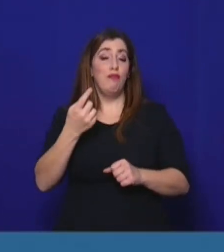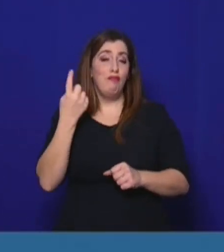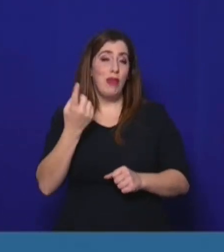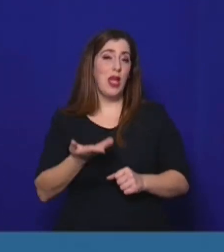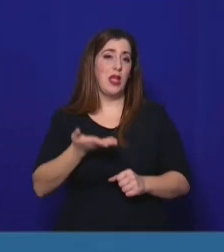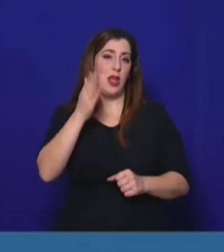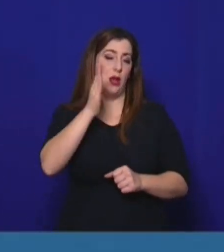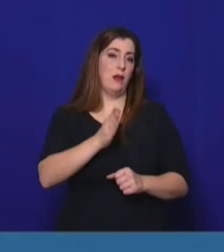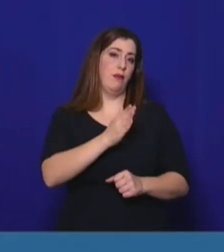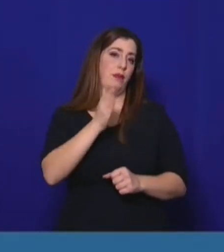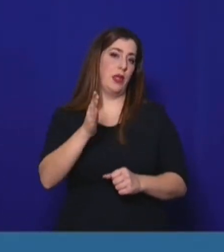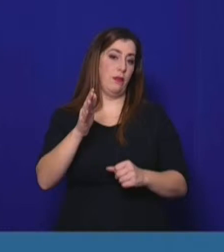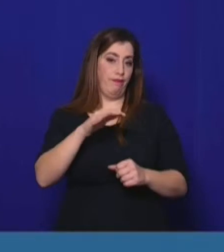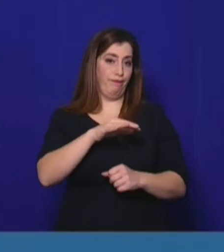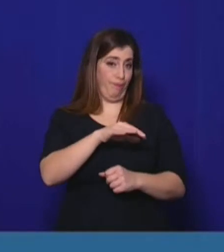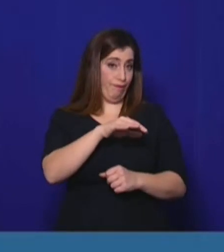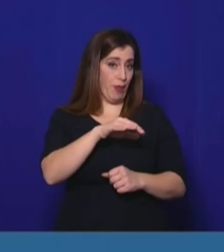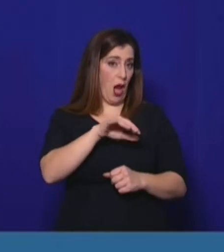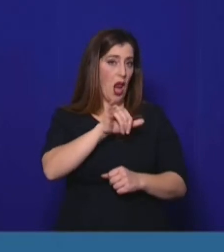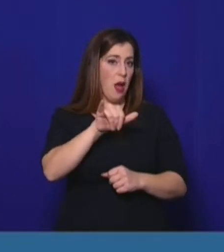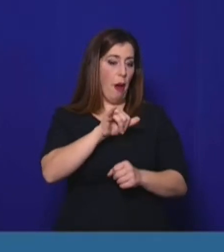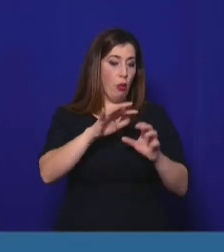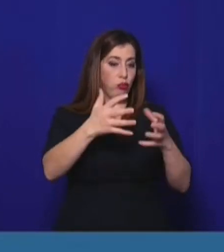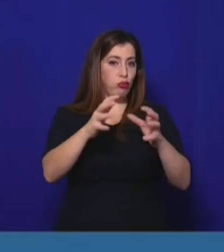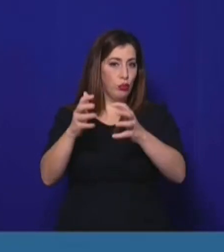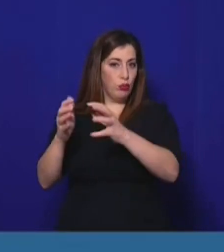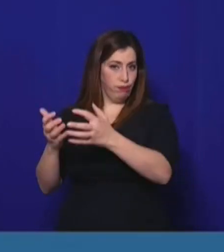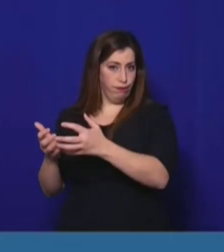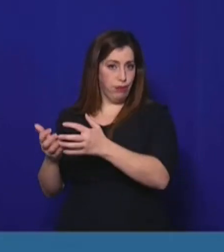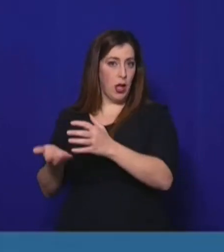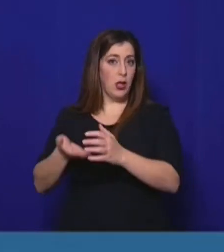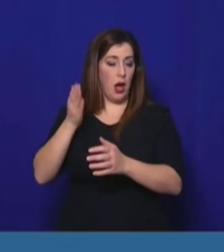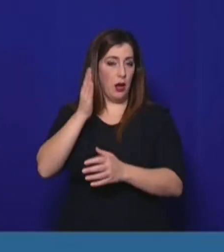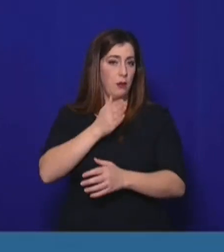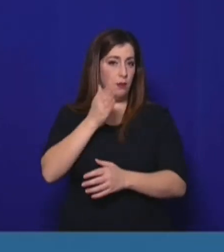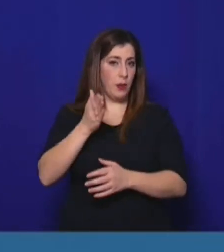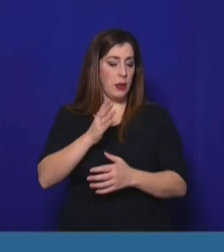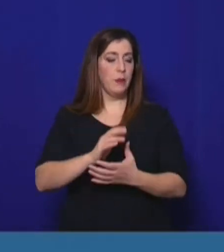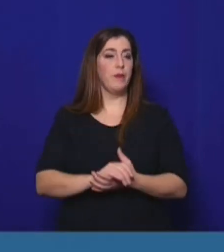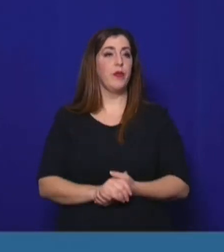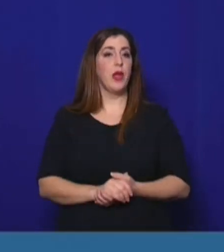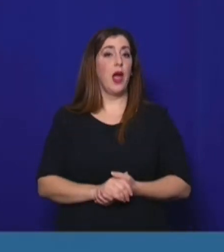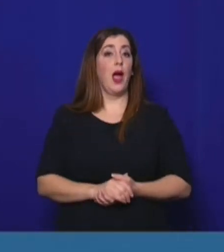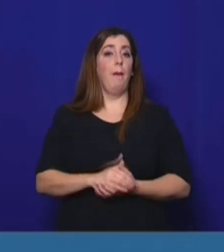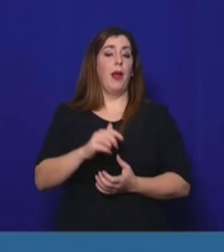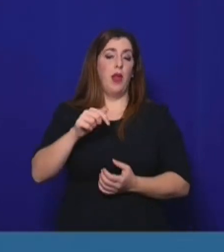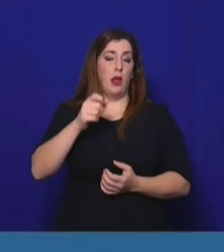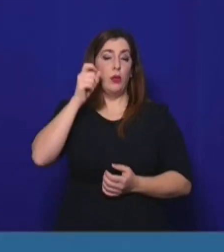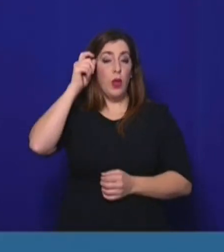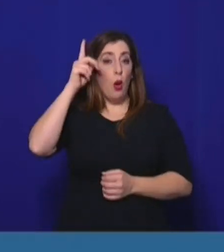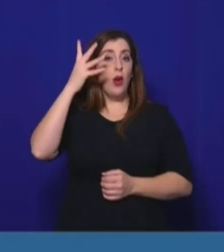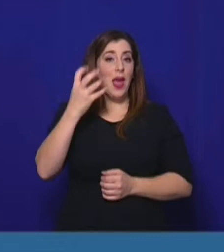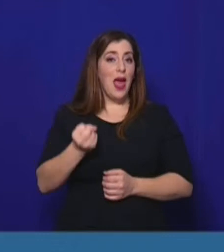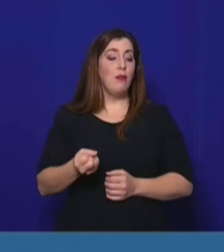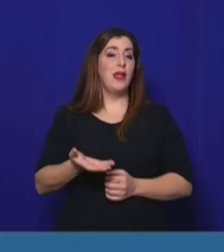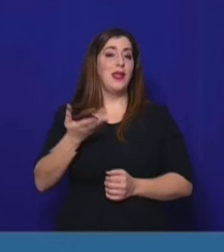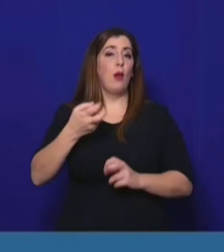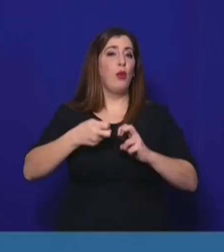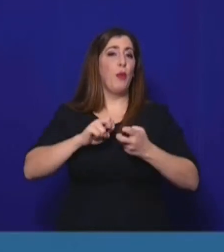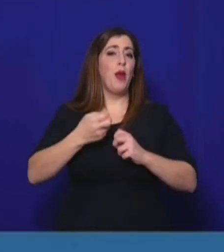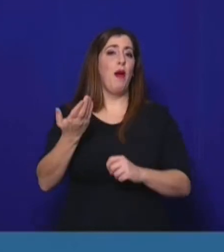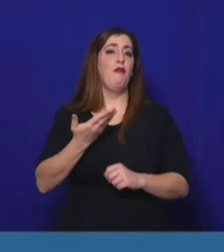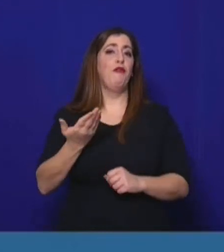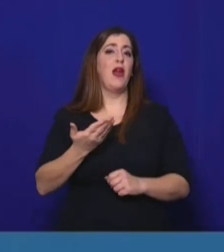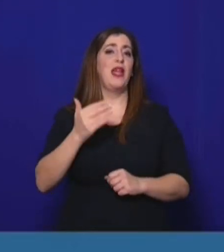ukoll li anti għandek il-gruppi ta' nies l-anzjani li qegħdin fid-djar tal-anzjani li dawk ġiew l-ewwel